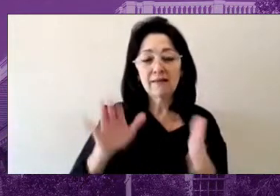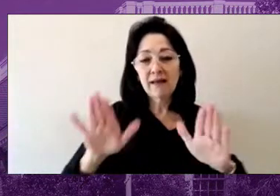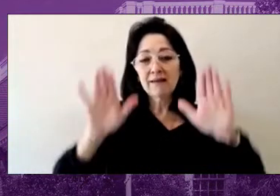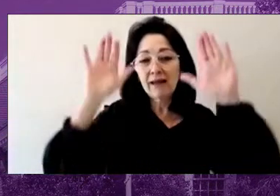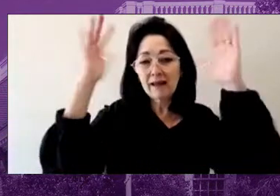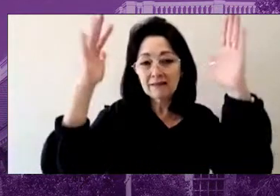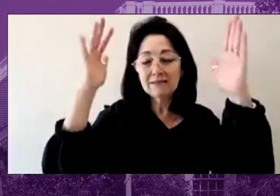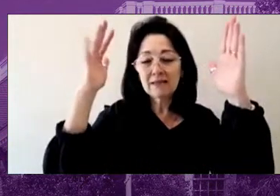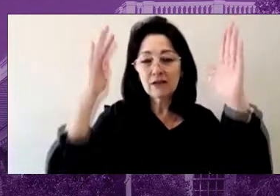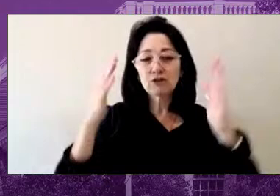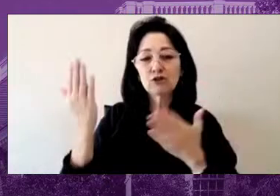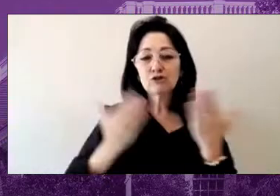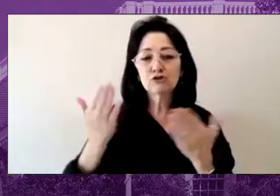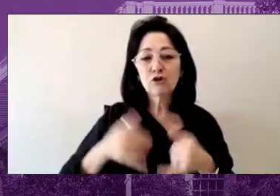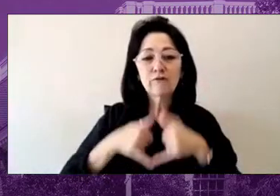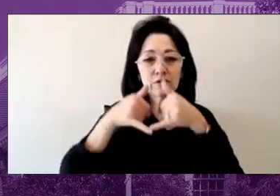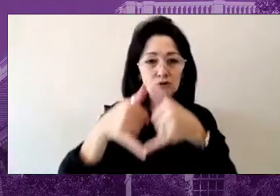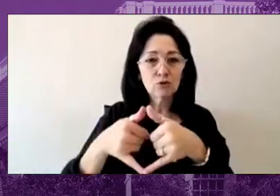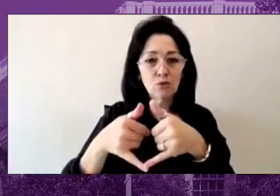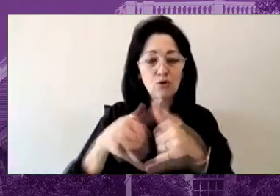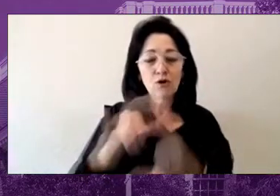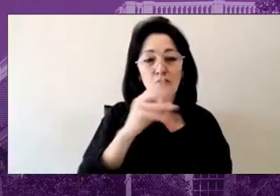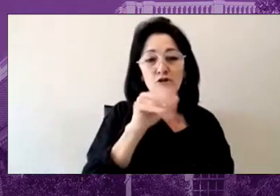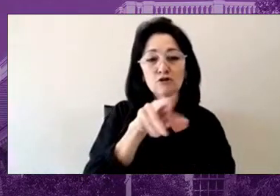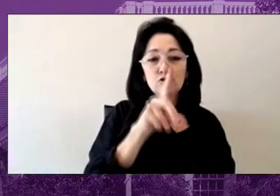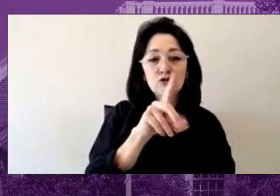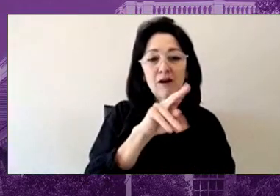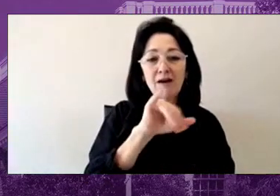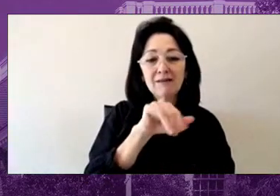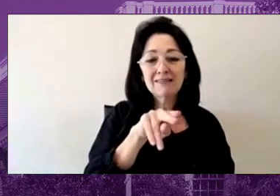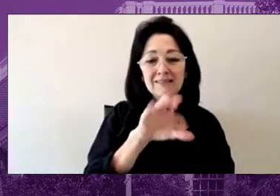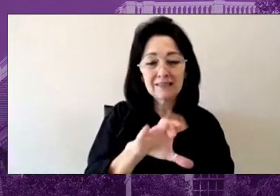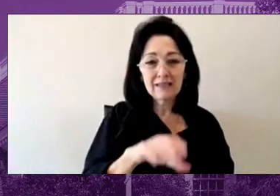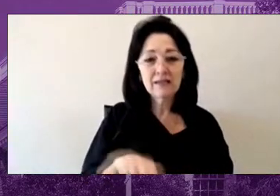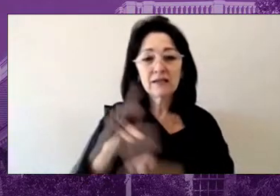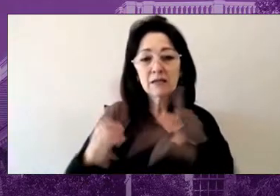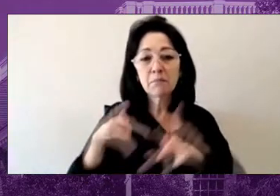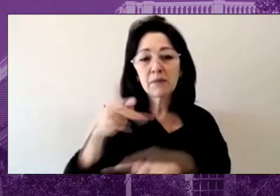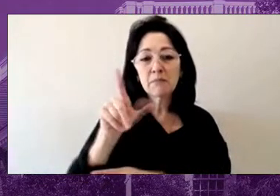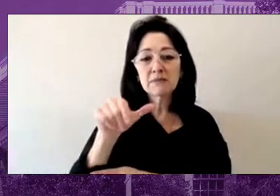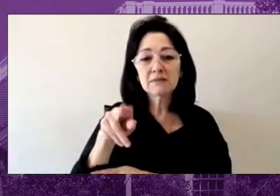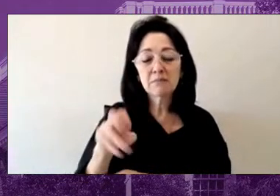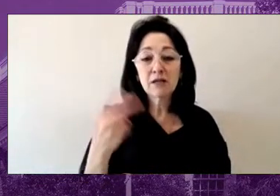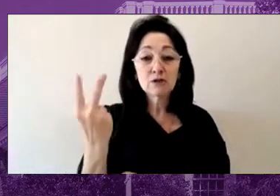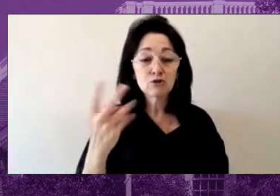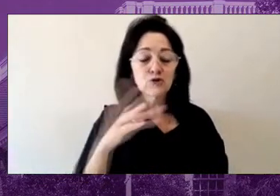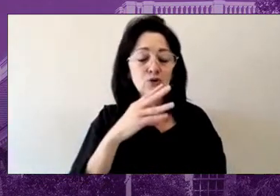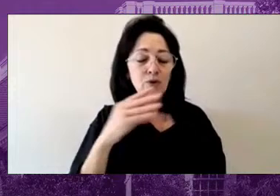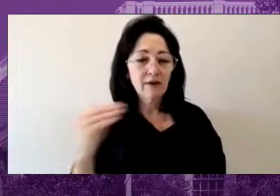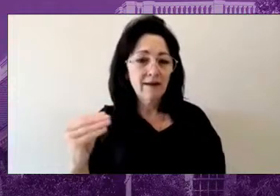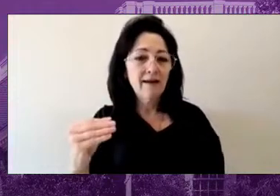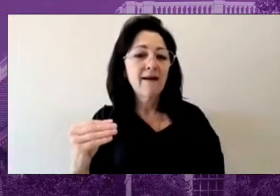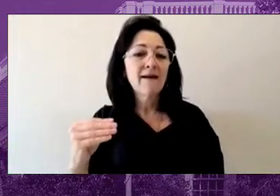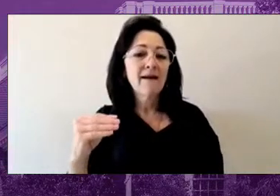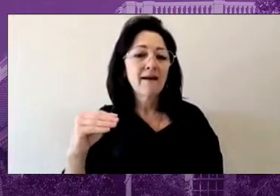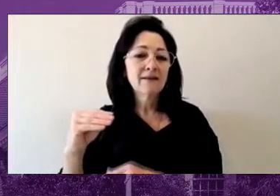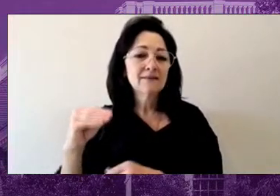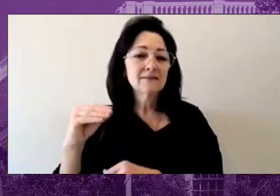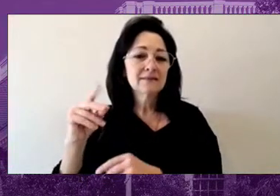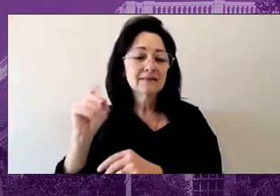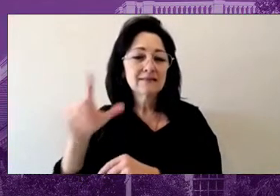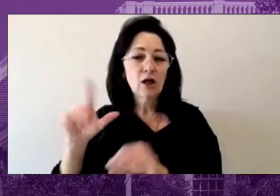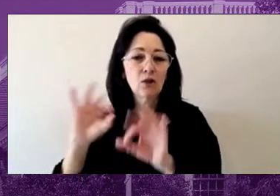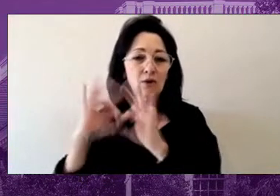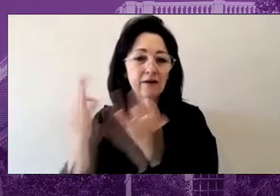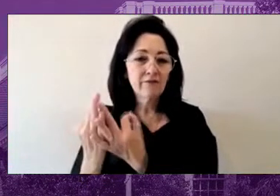Place 2, and the Family Court. And with us today, we have Lori Sittler, the Executive Director of Child Inc., Mamie Charest,